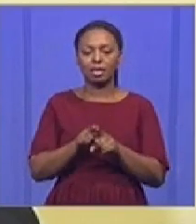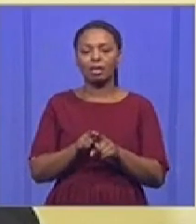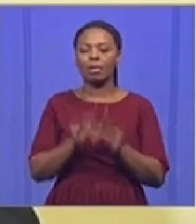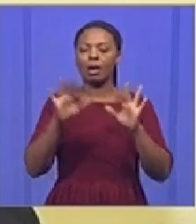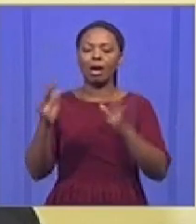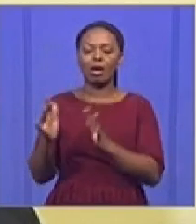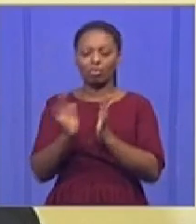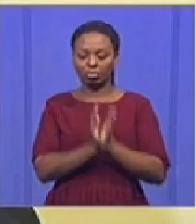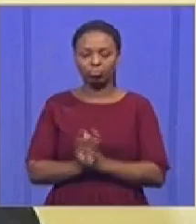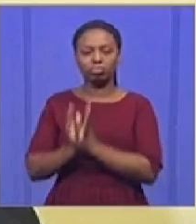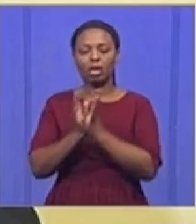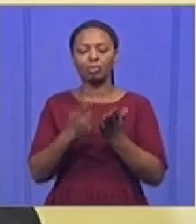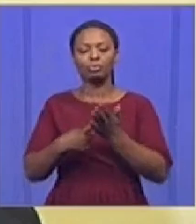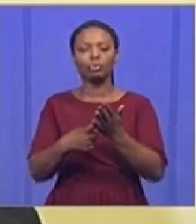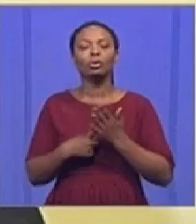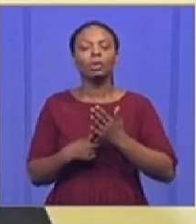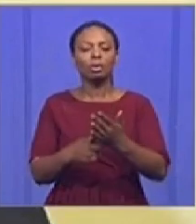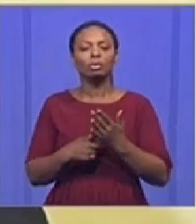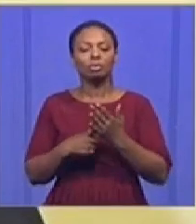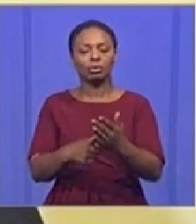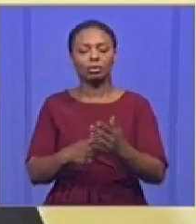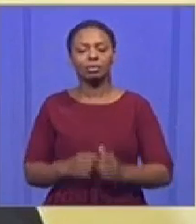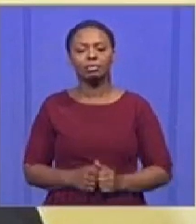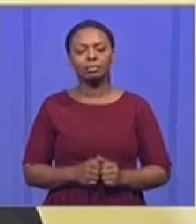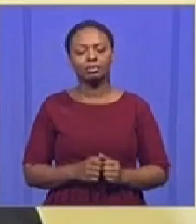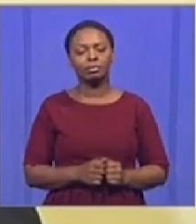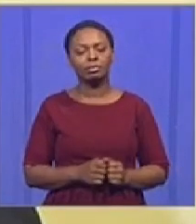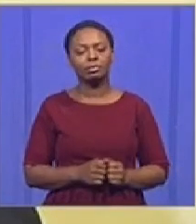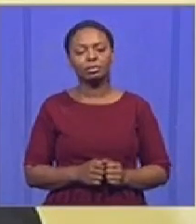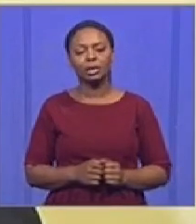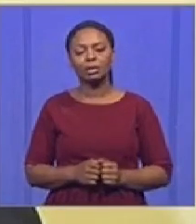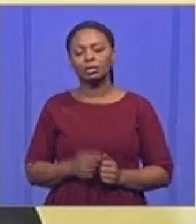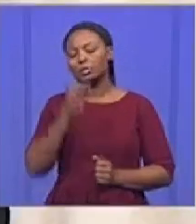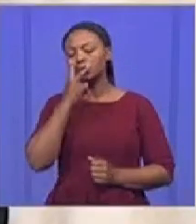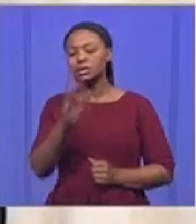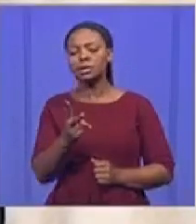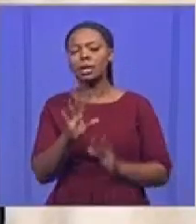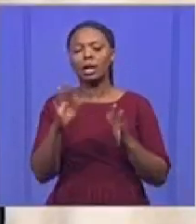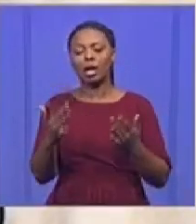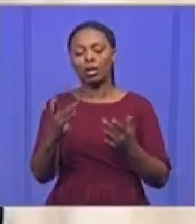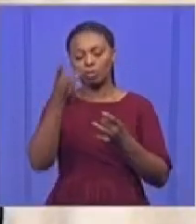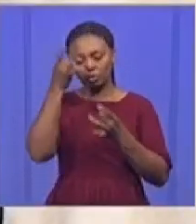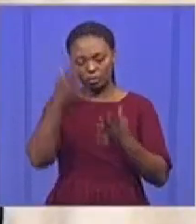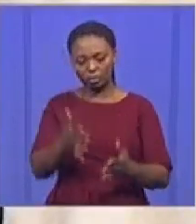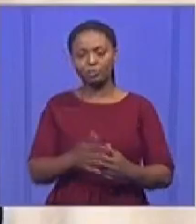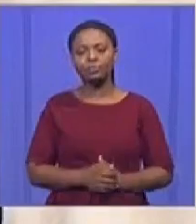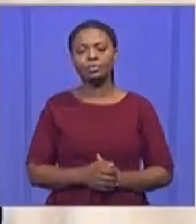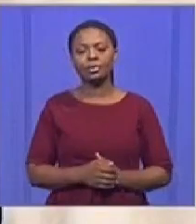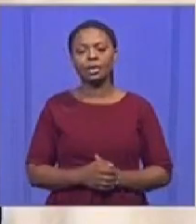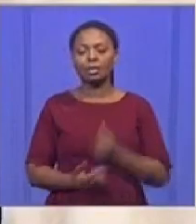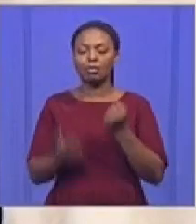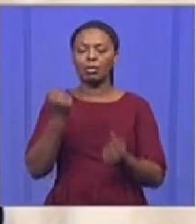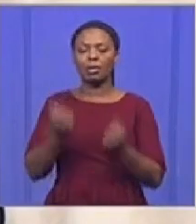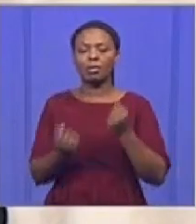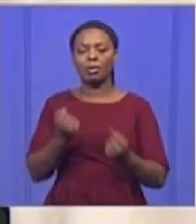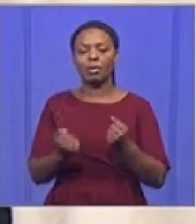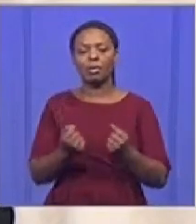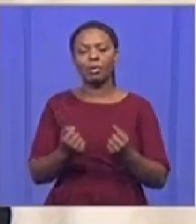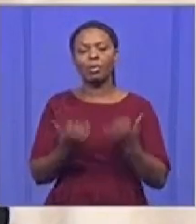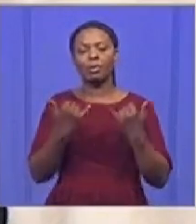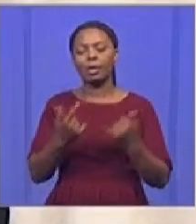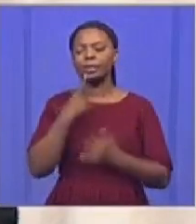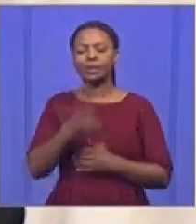and consider the options going forward. Kgotlatshekelo e sweditse ka gore go ne go se